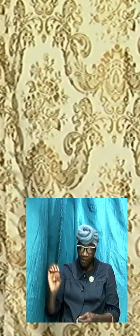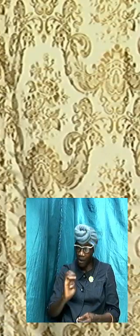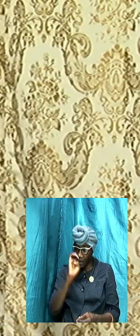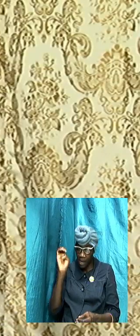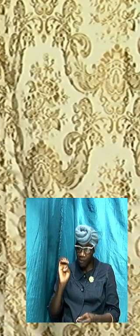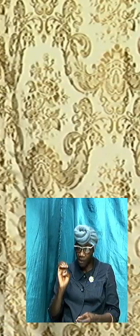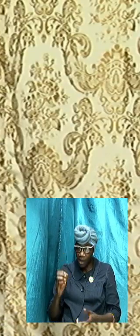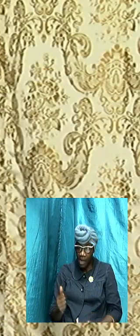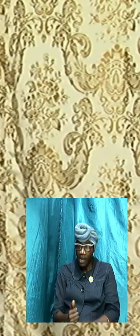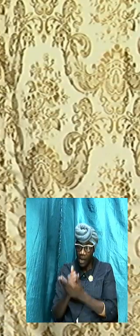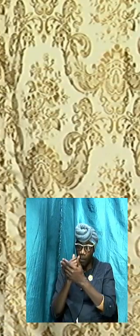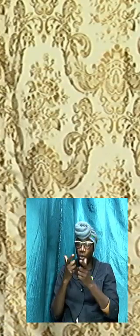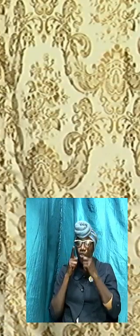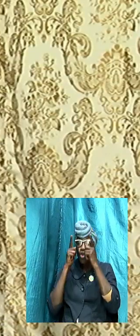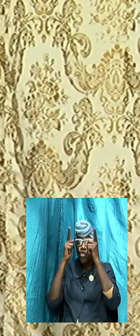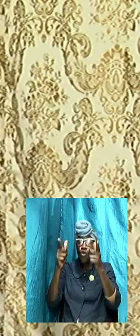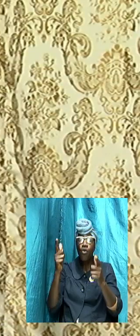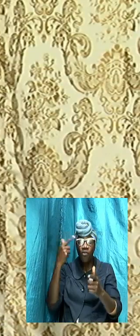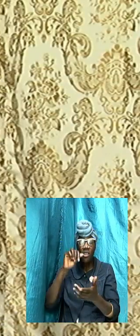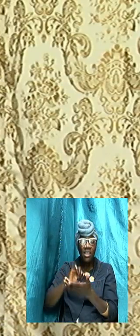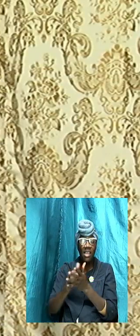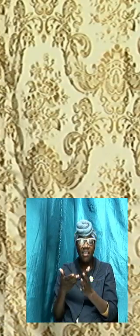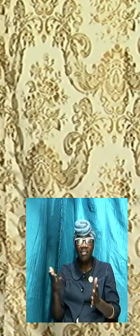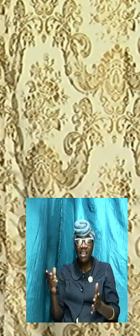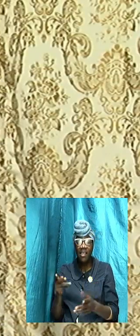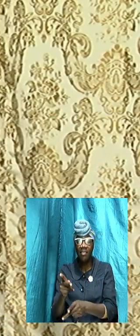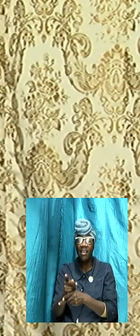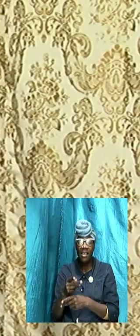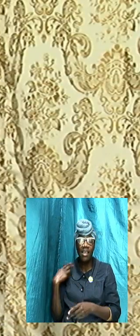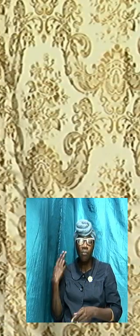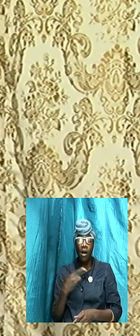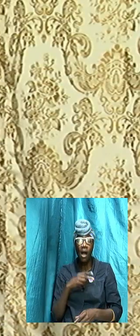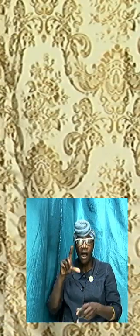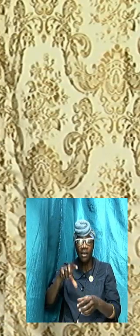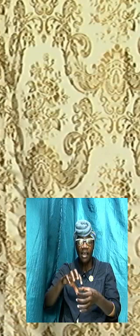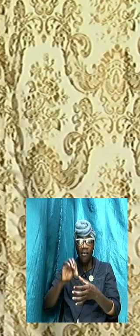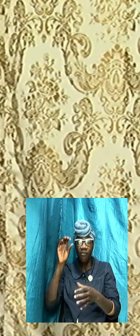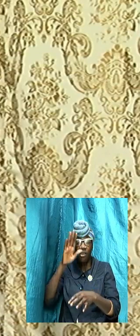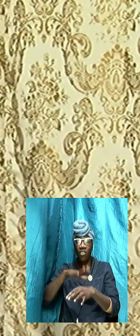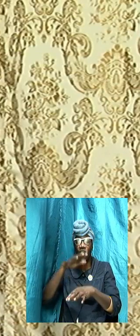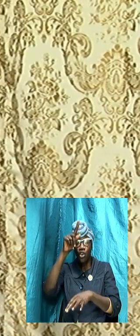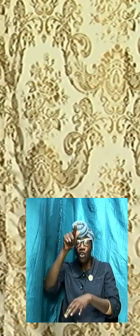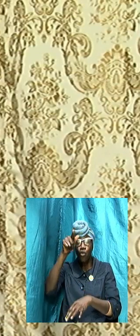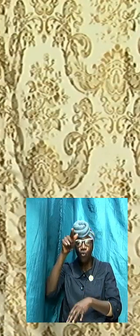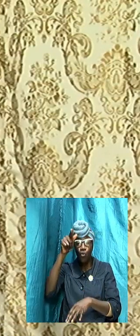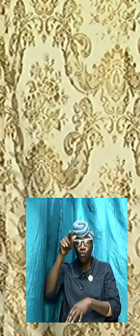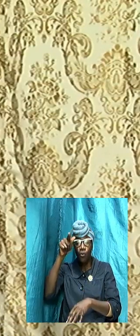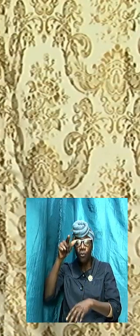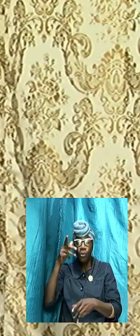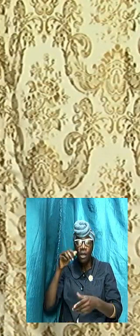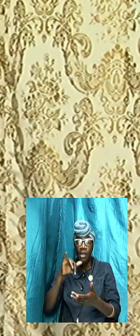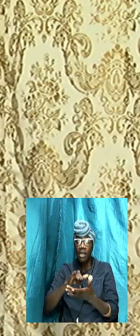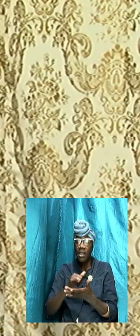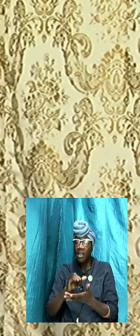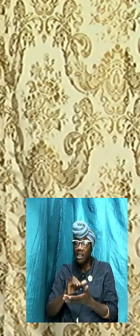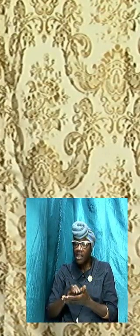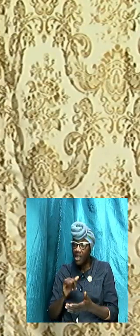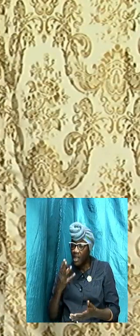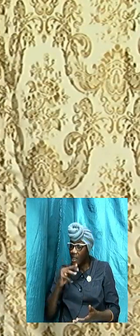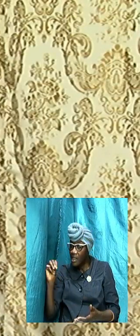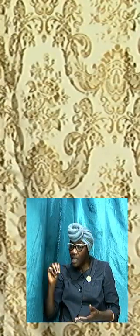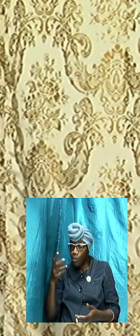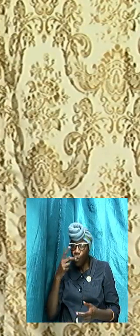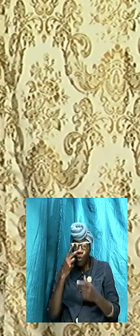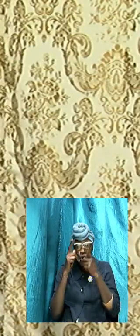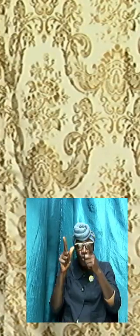Lord Jesus, to look forward to these things. Hallelujah, to keep our hearts fixed upon you. Hallelujah. To them that look for him shall he appear the second